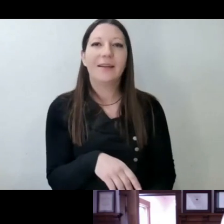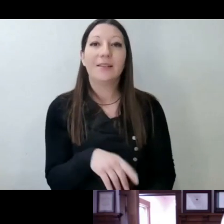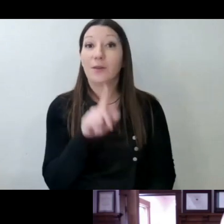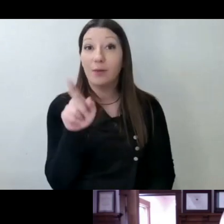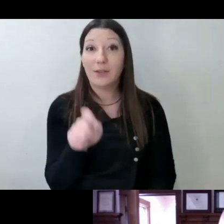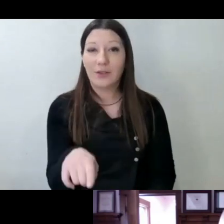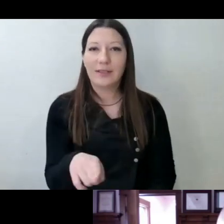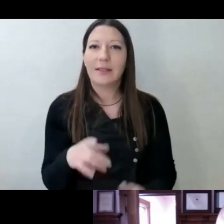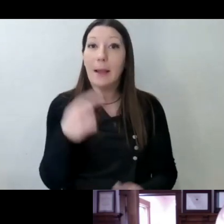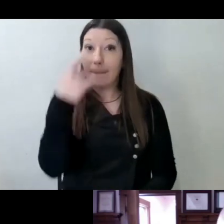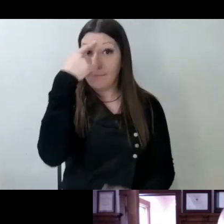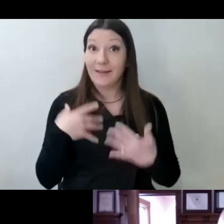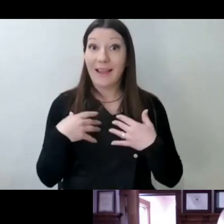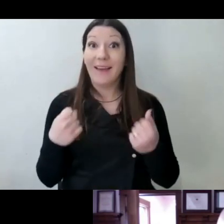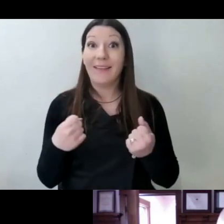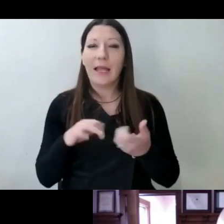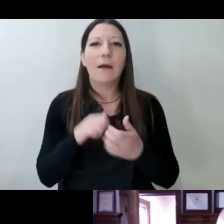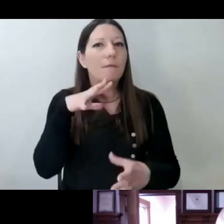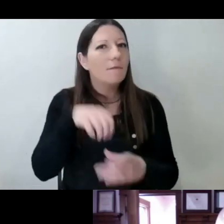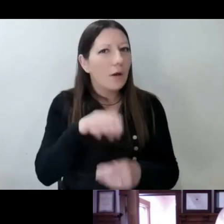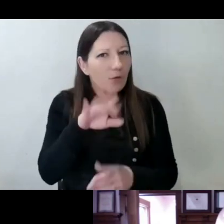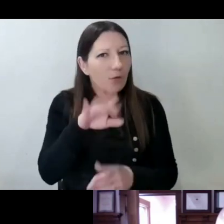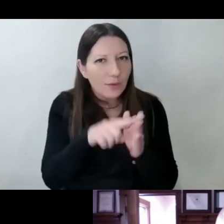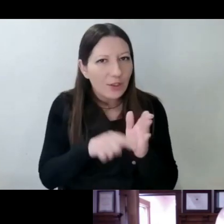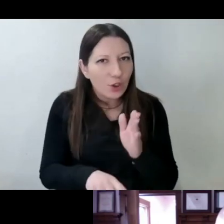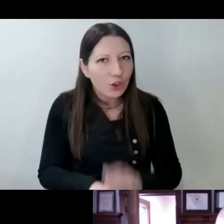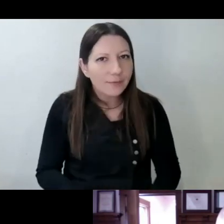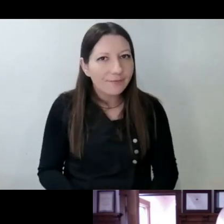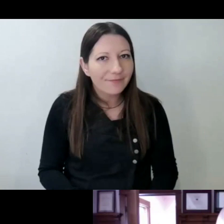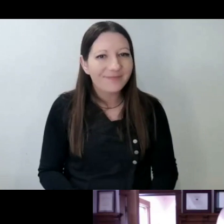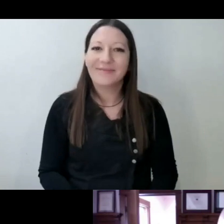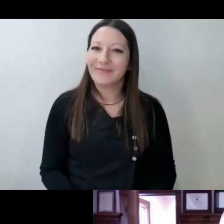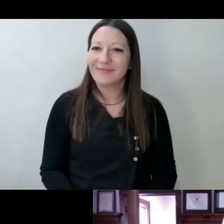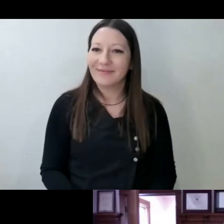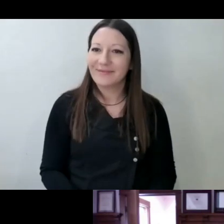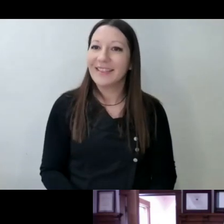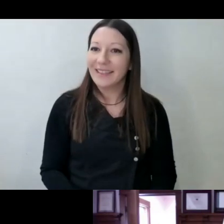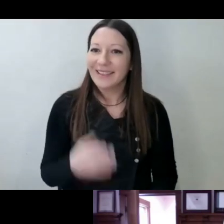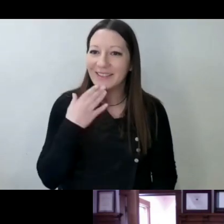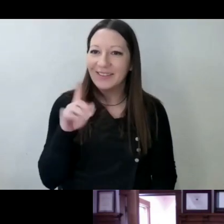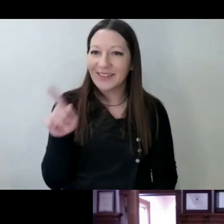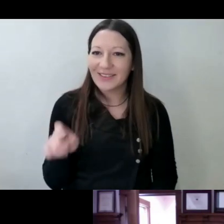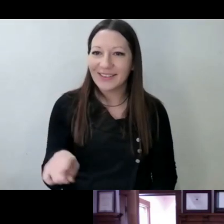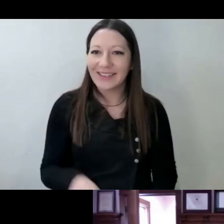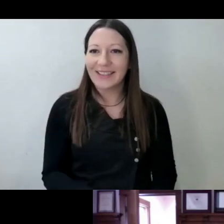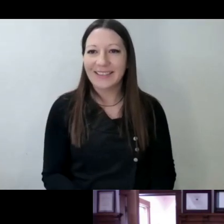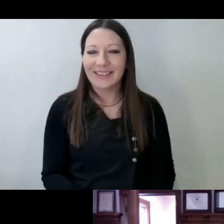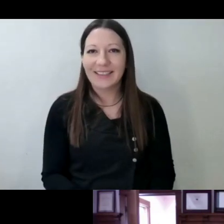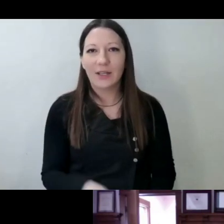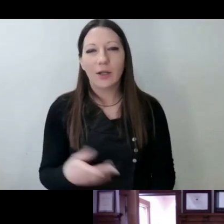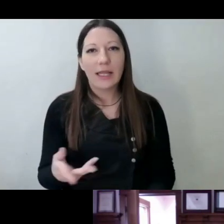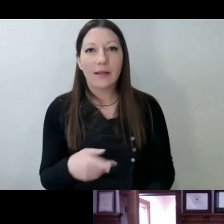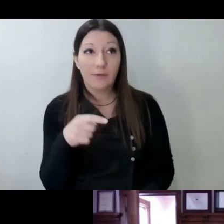your research? Great question. In relation to this project, or maybe more broadly speaking,